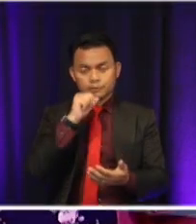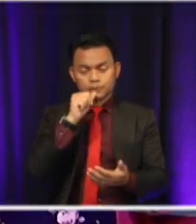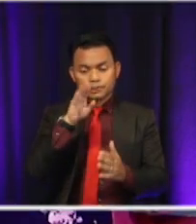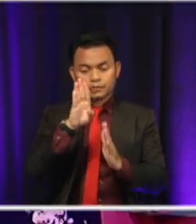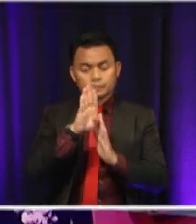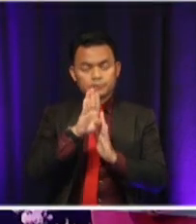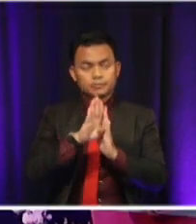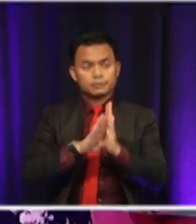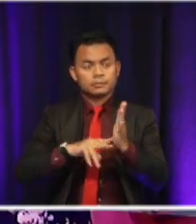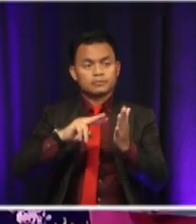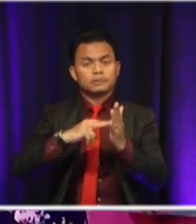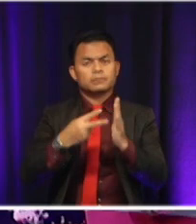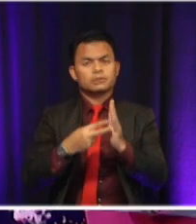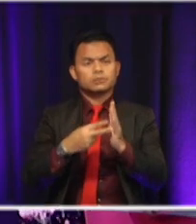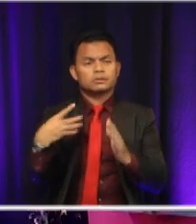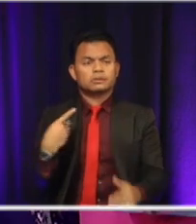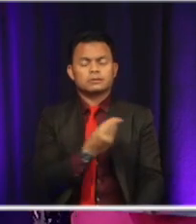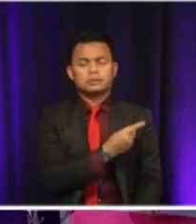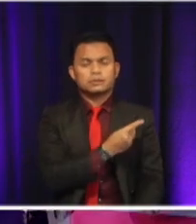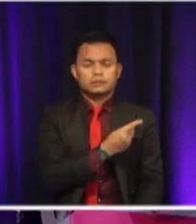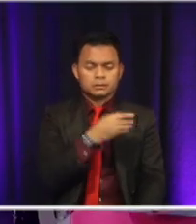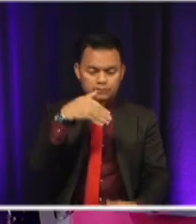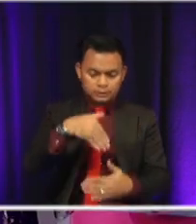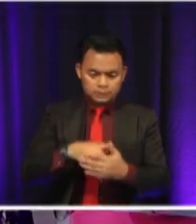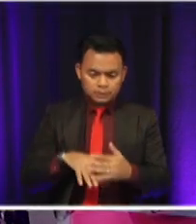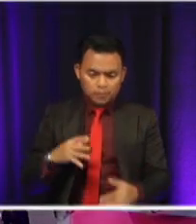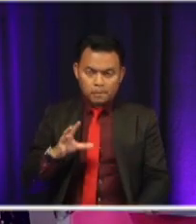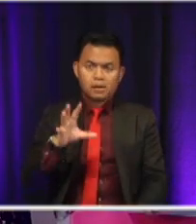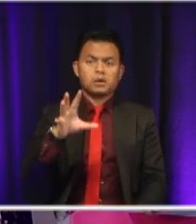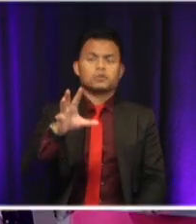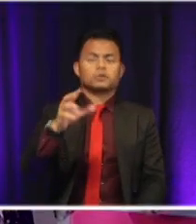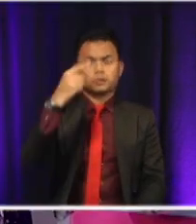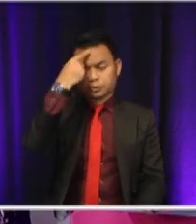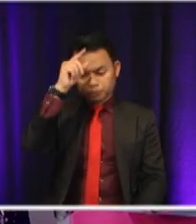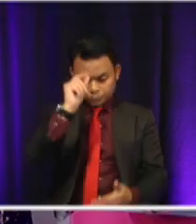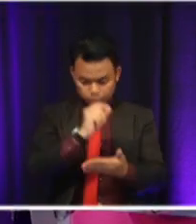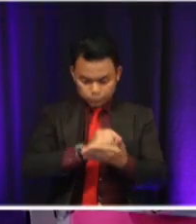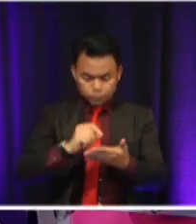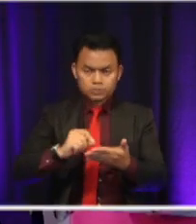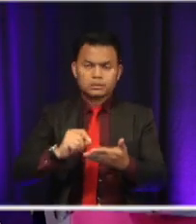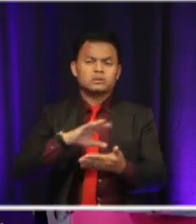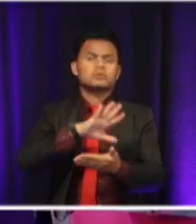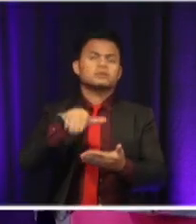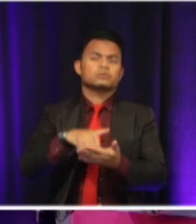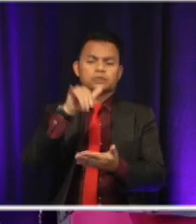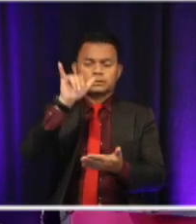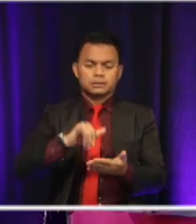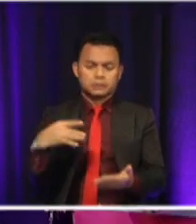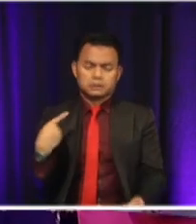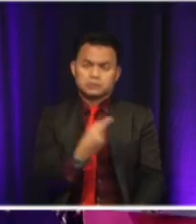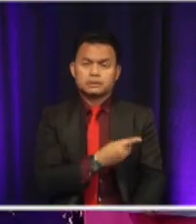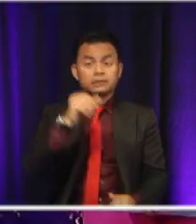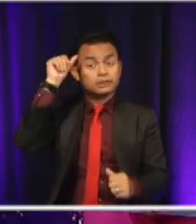in a marathon to write everything that we remember. It is not